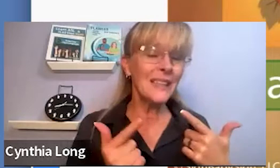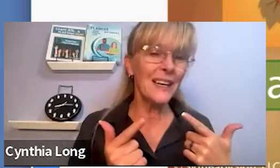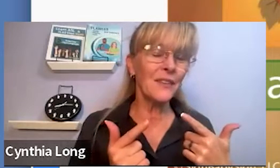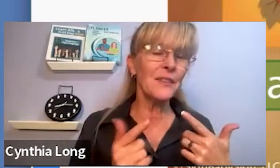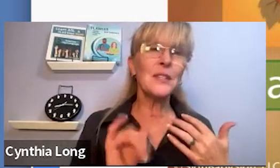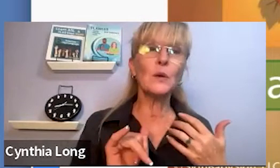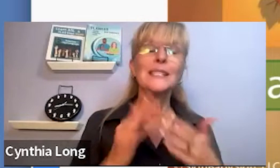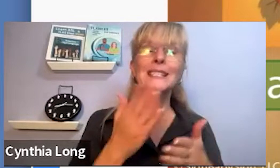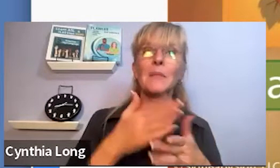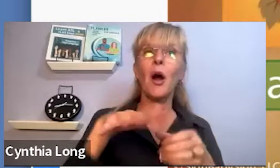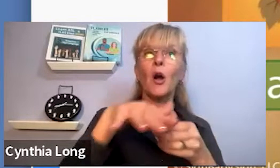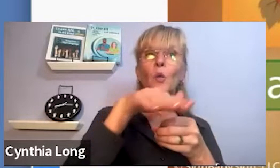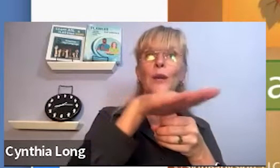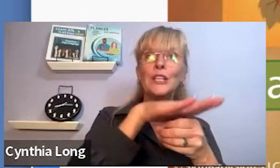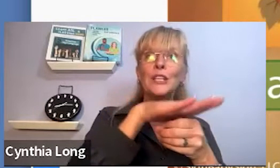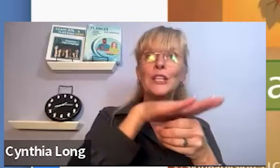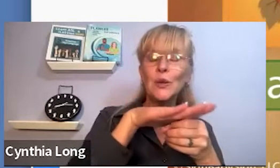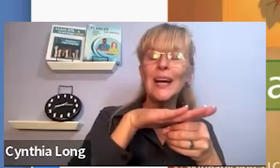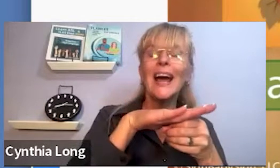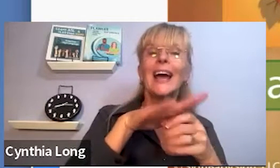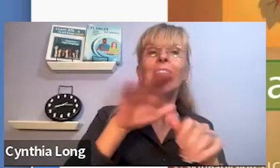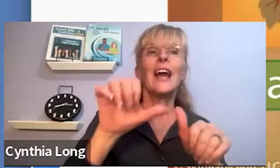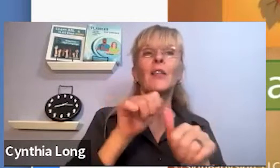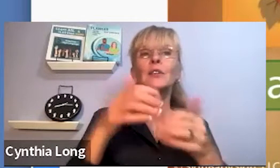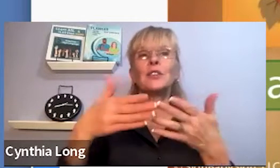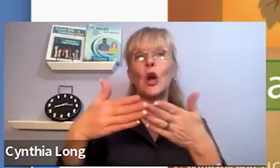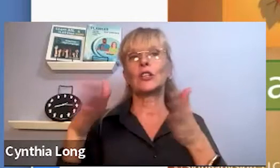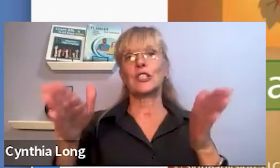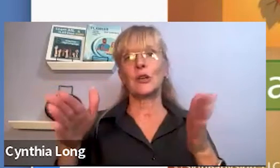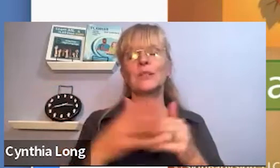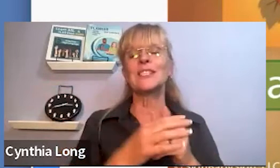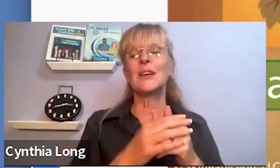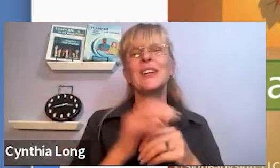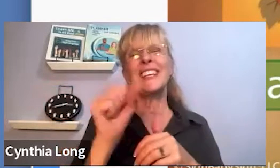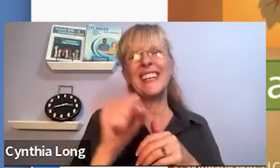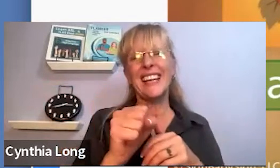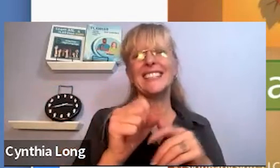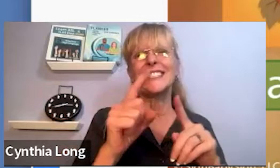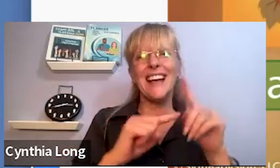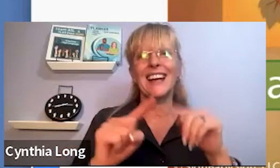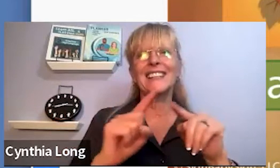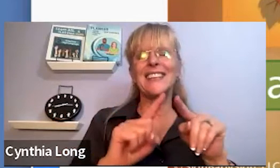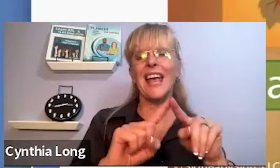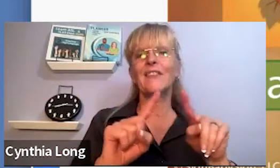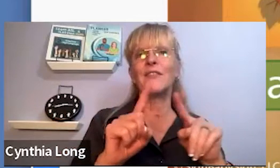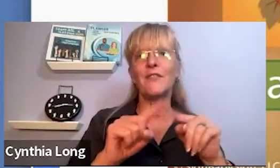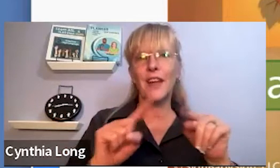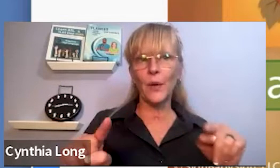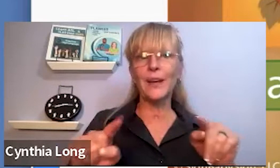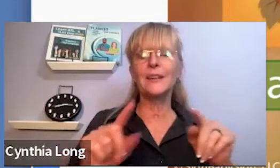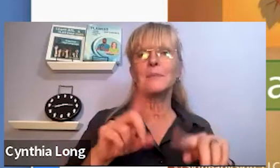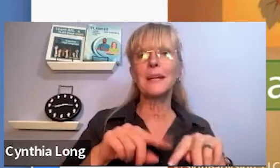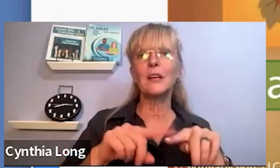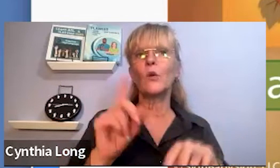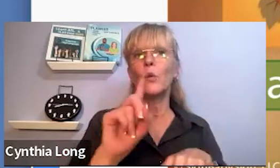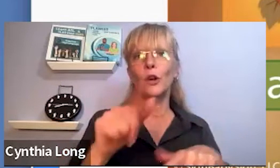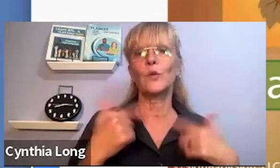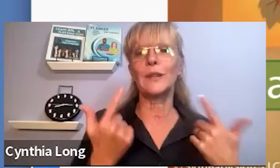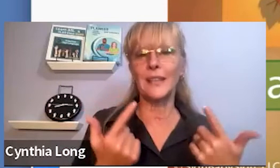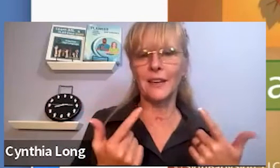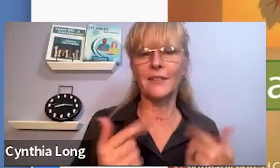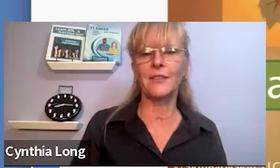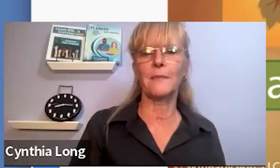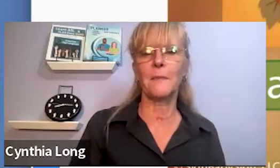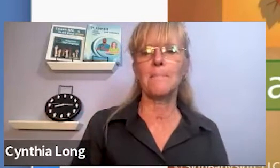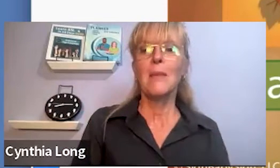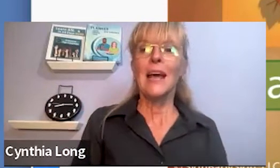you live. So some are regional and others are general. So yes, signs can vary depending on where